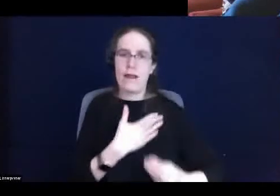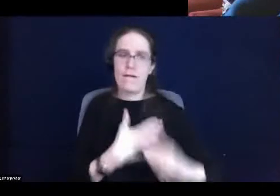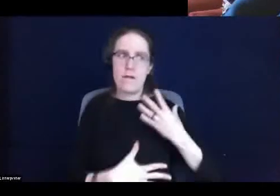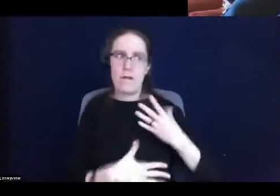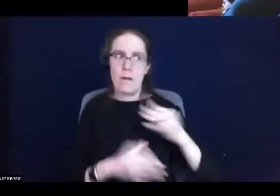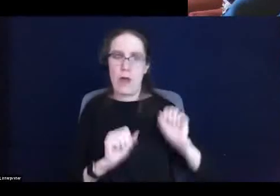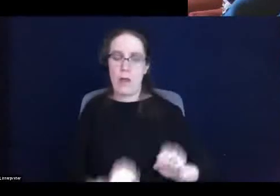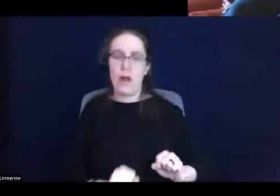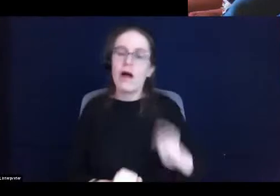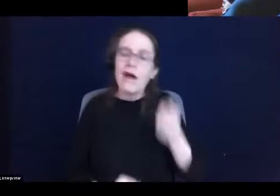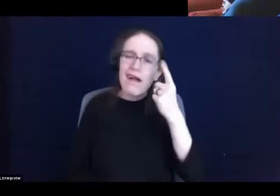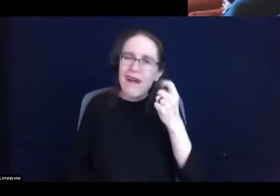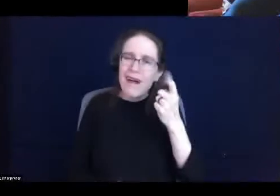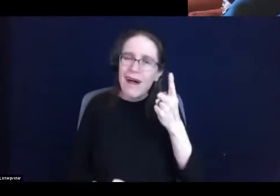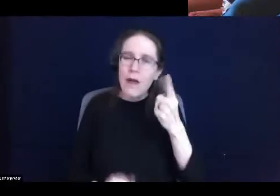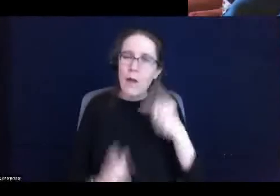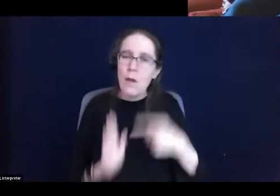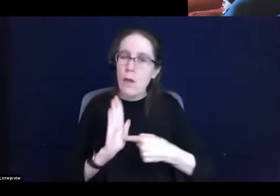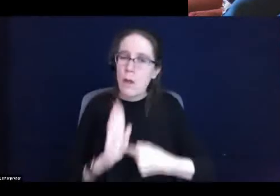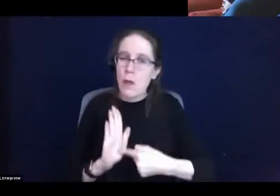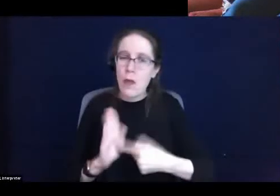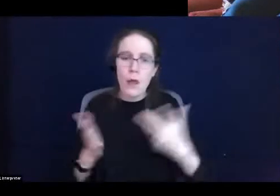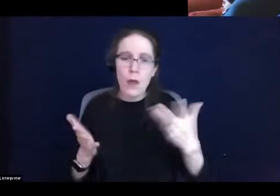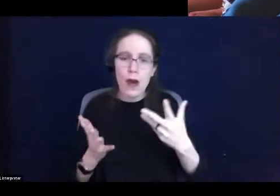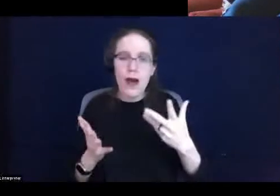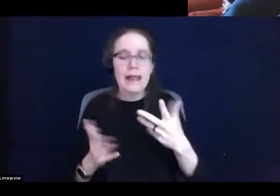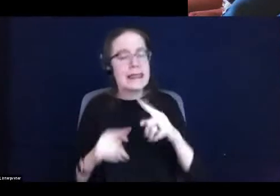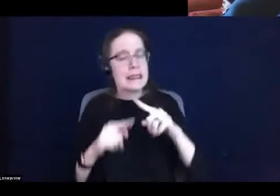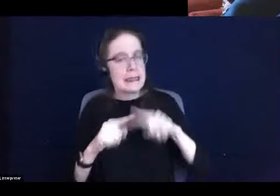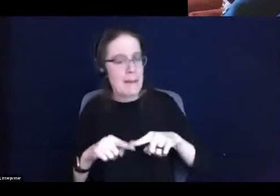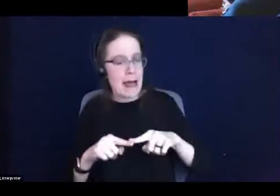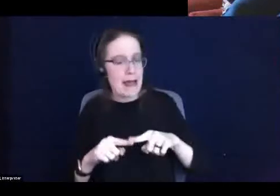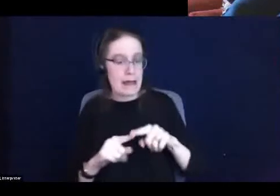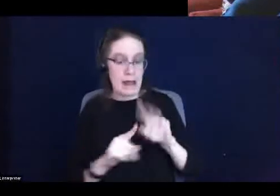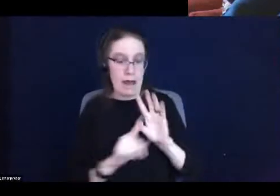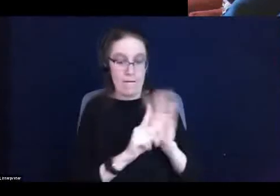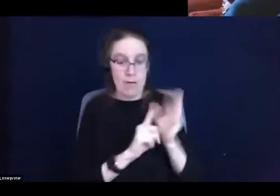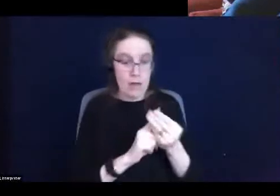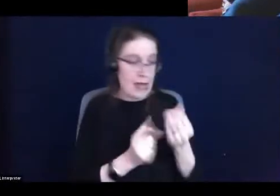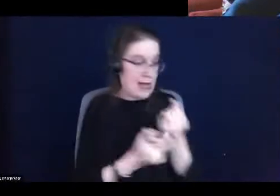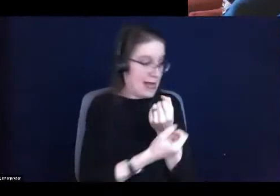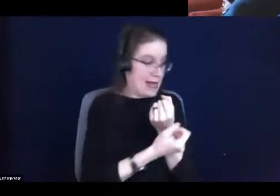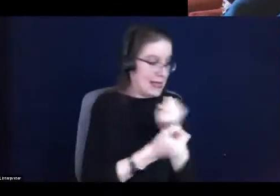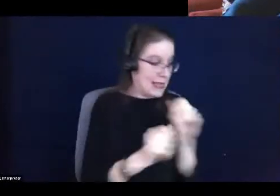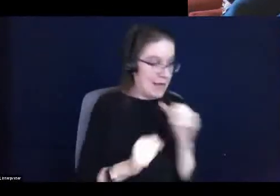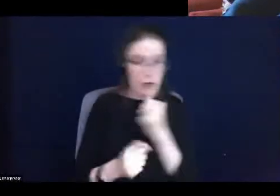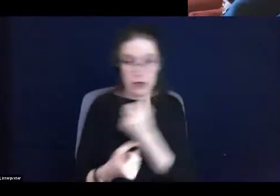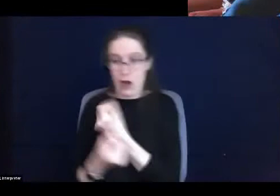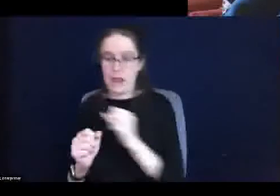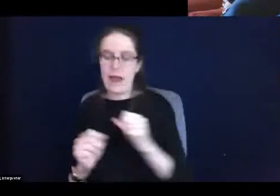change depending on if it's a safe versus unsafe environment or a new versus familiar environment.